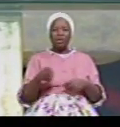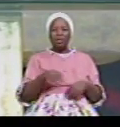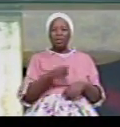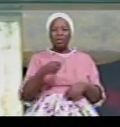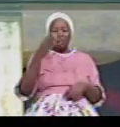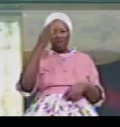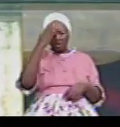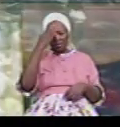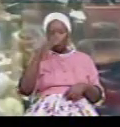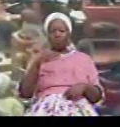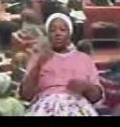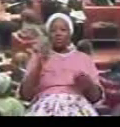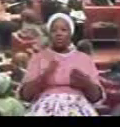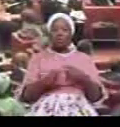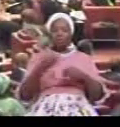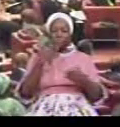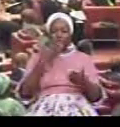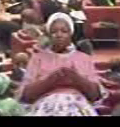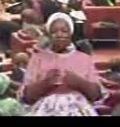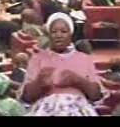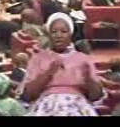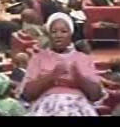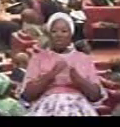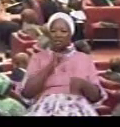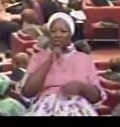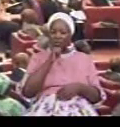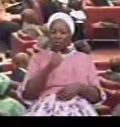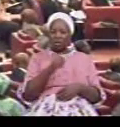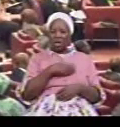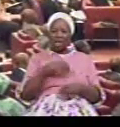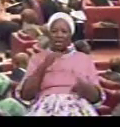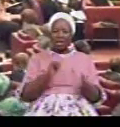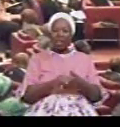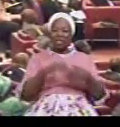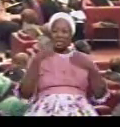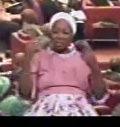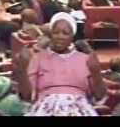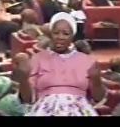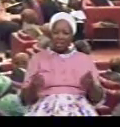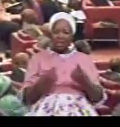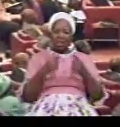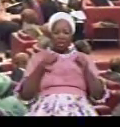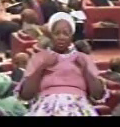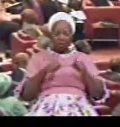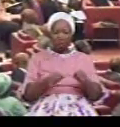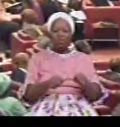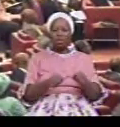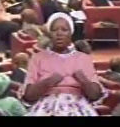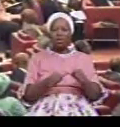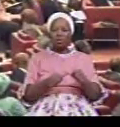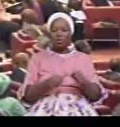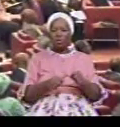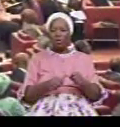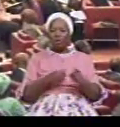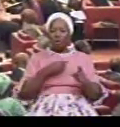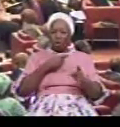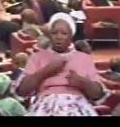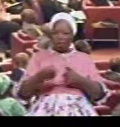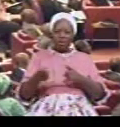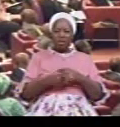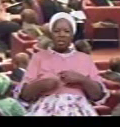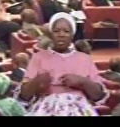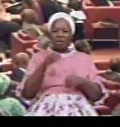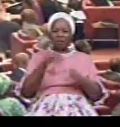do good, and they did it not. And that sin kept on haunting them in their